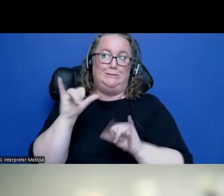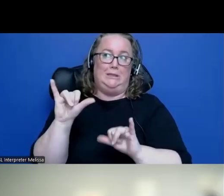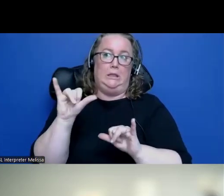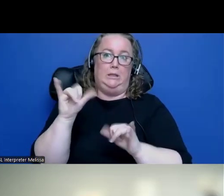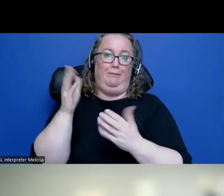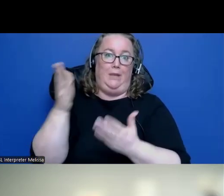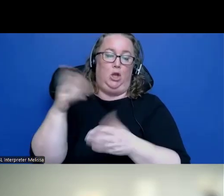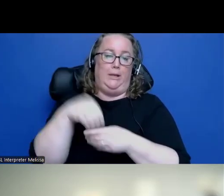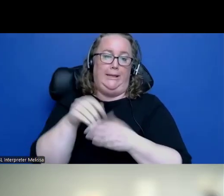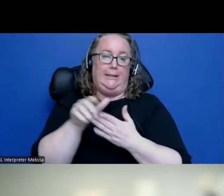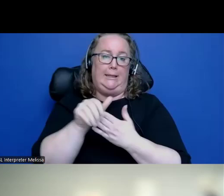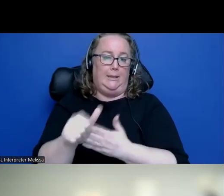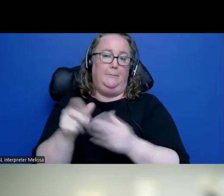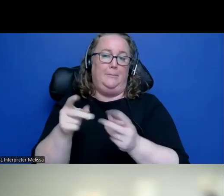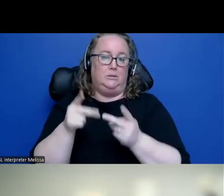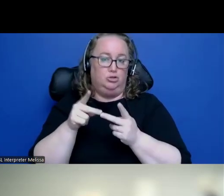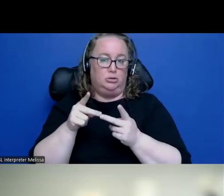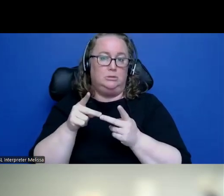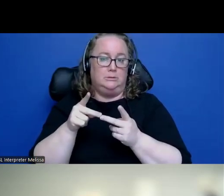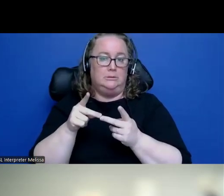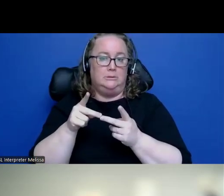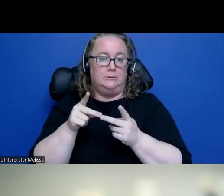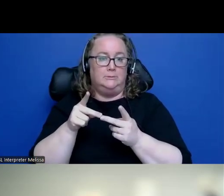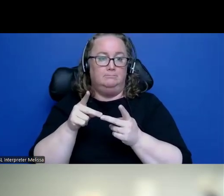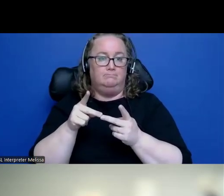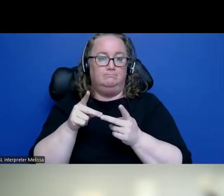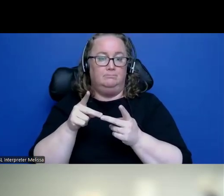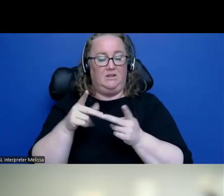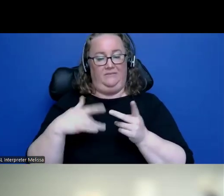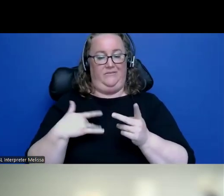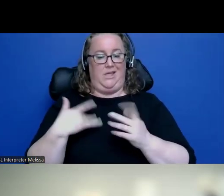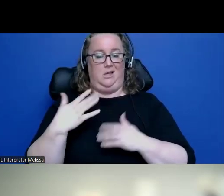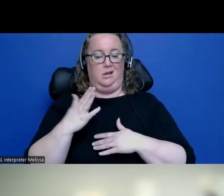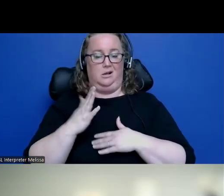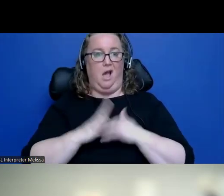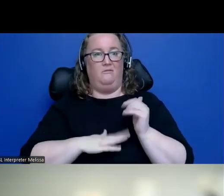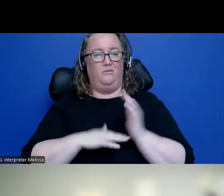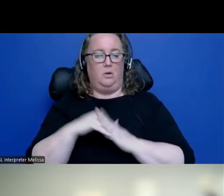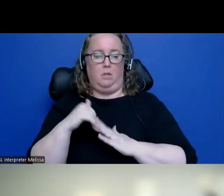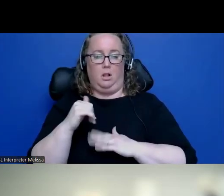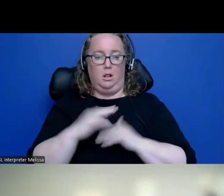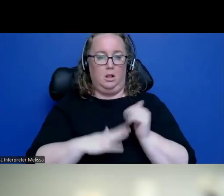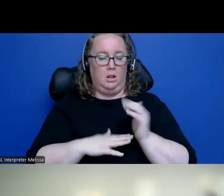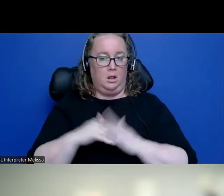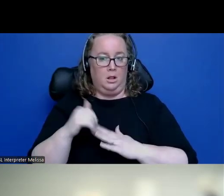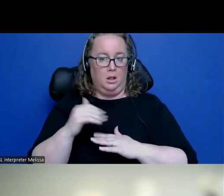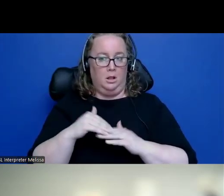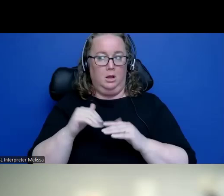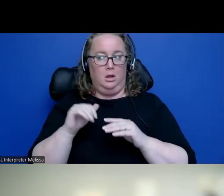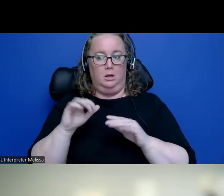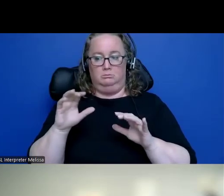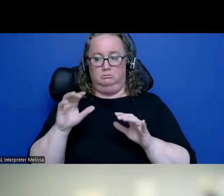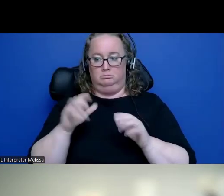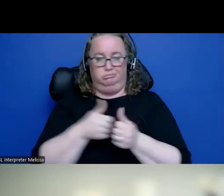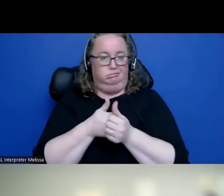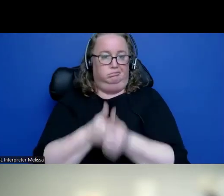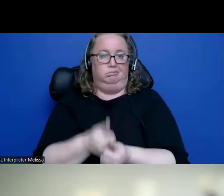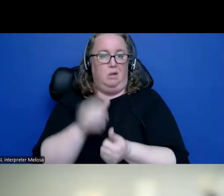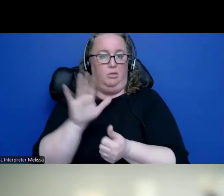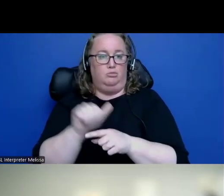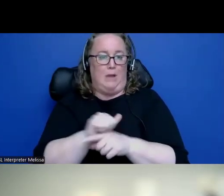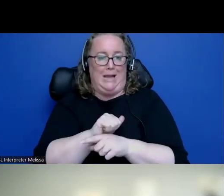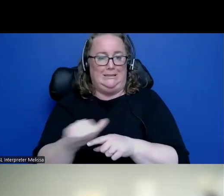also have a level of comfort with those practices and the